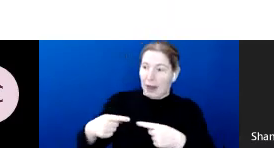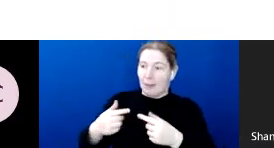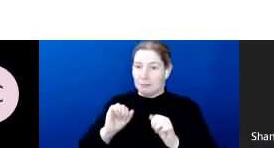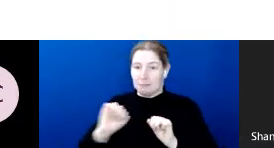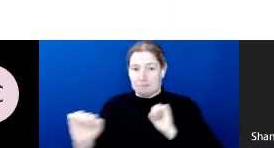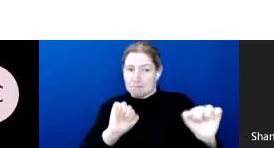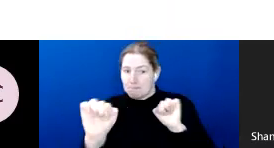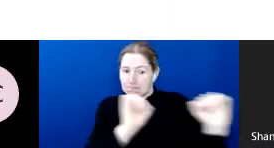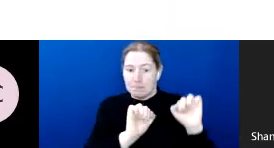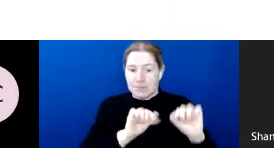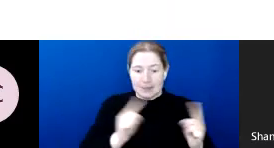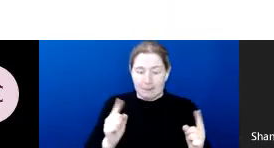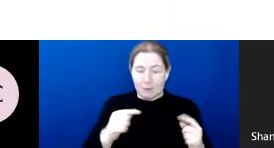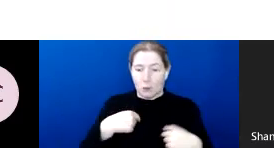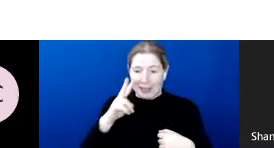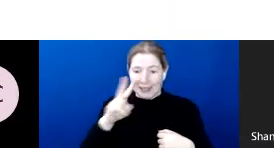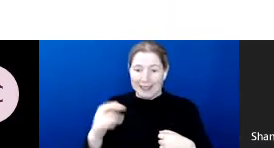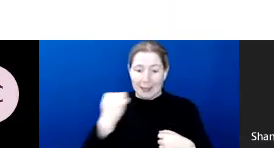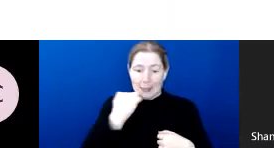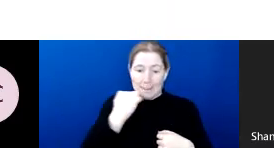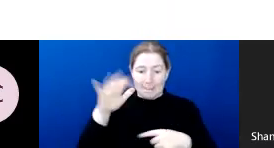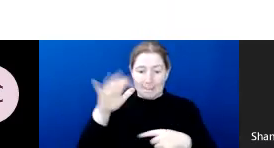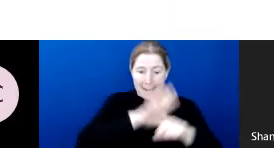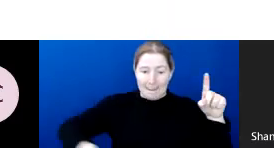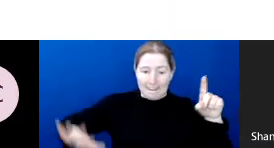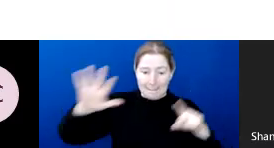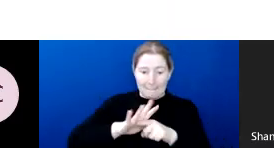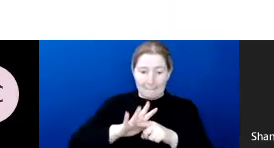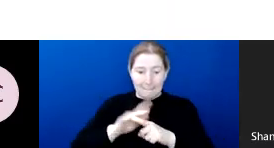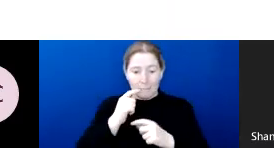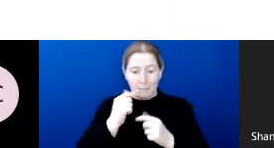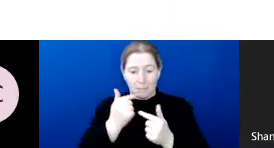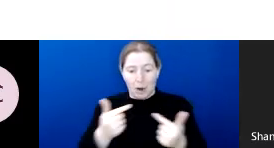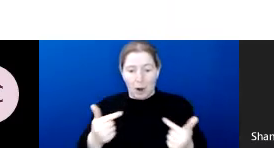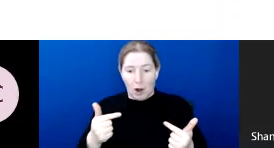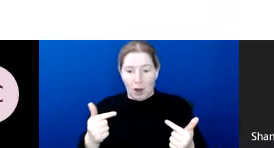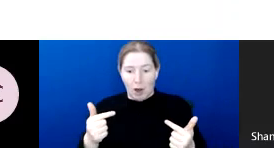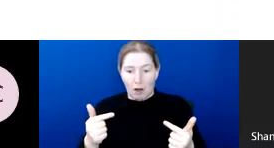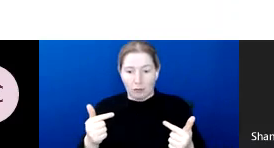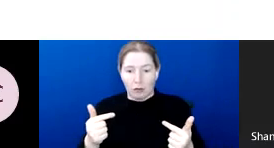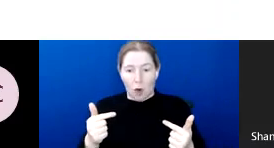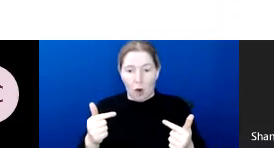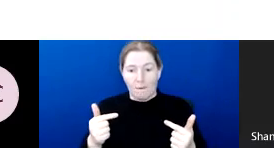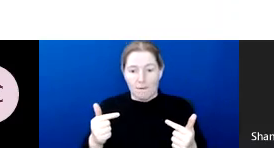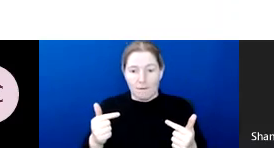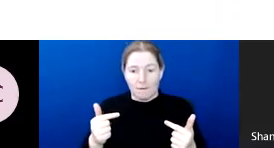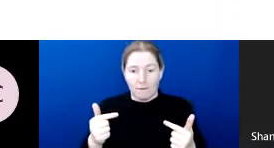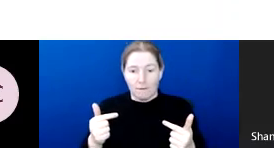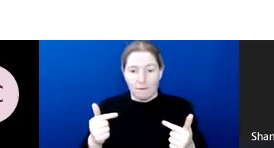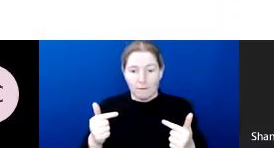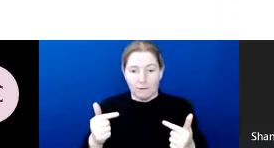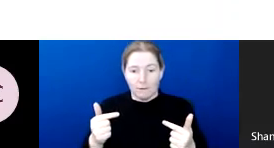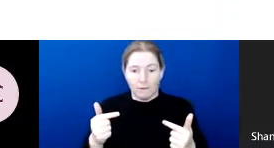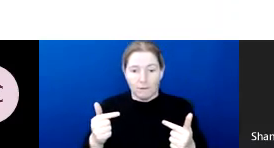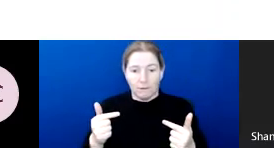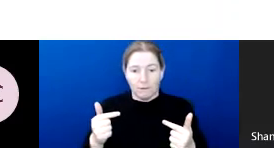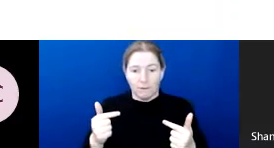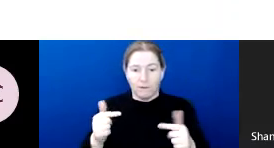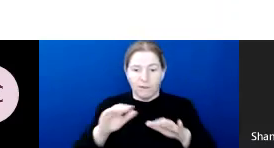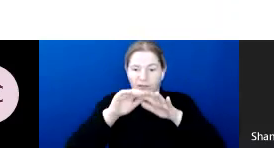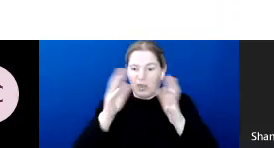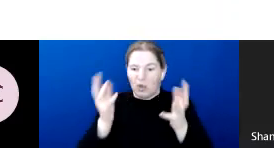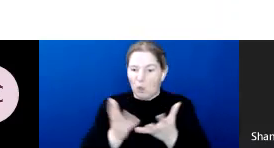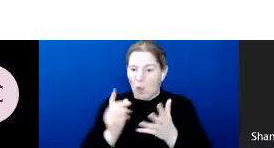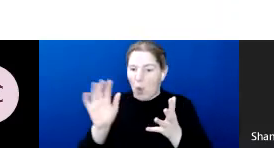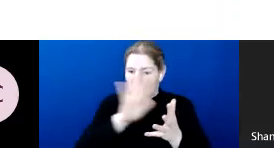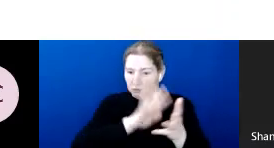And you can see that we cover a lot of the worldwide card